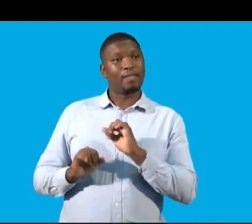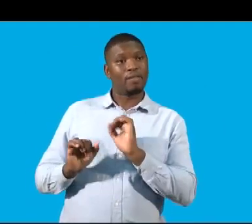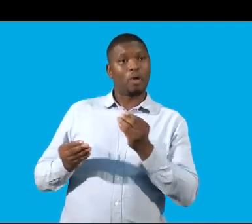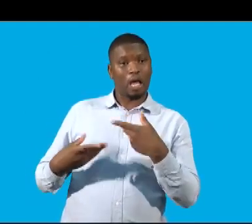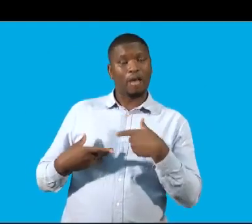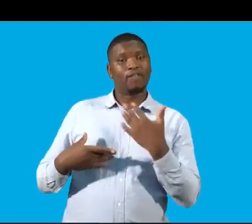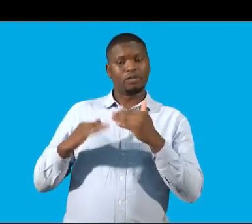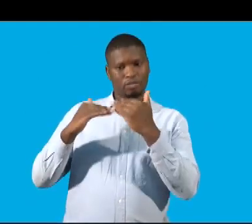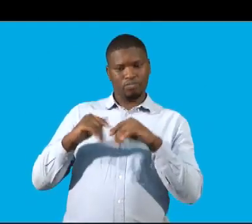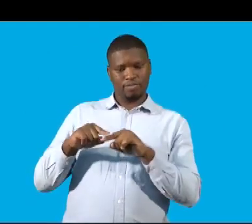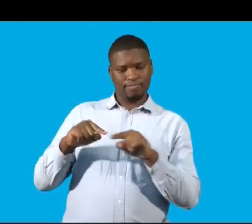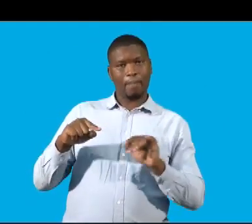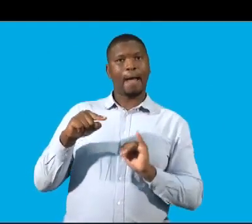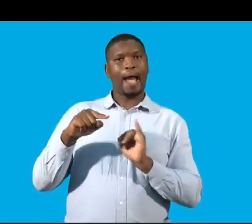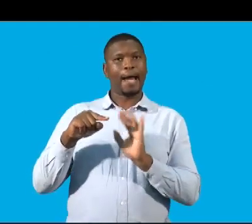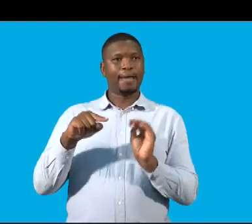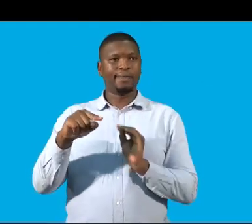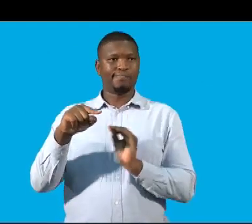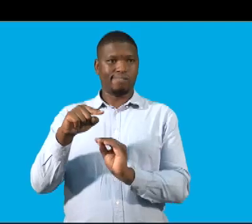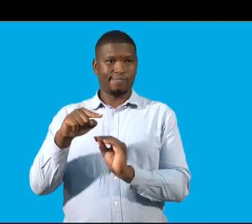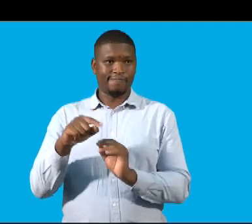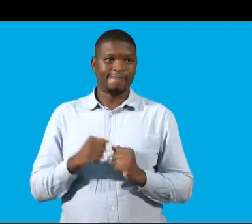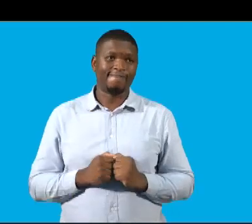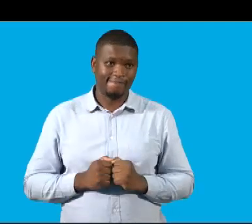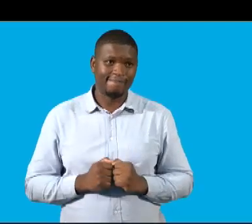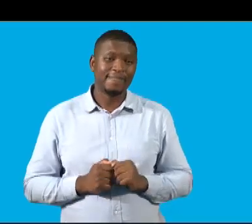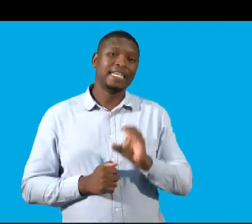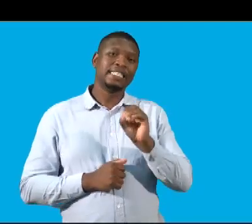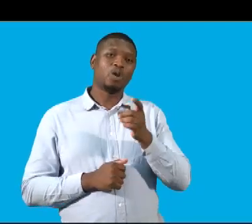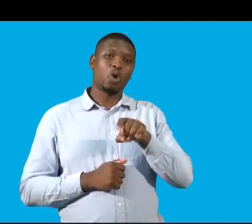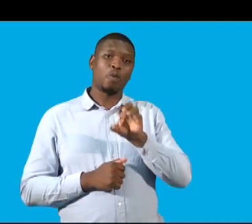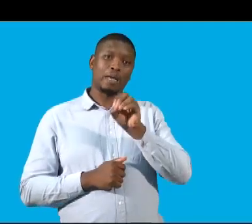that is going to allow us to divide the whole numerator by that